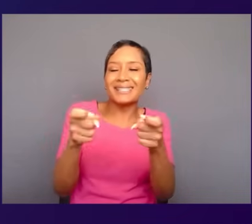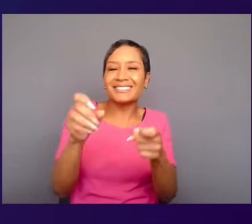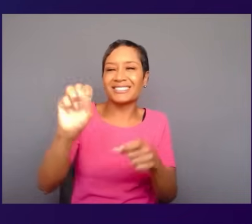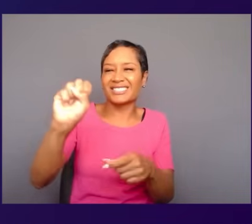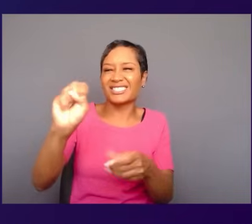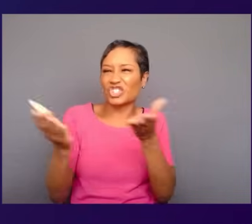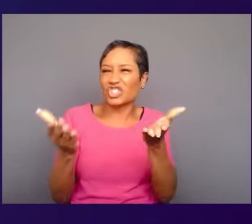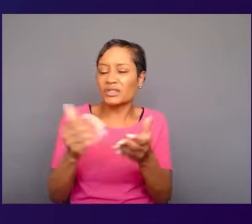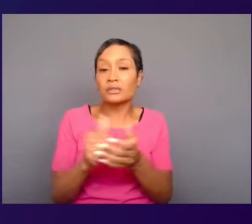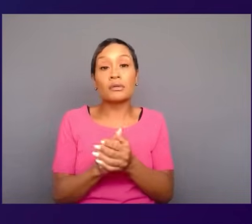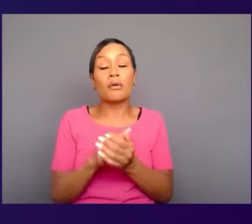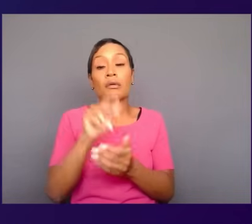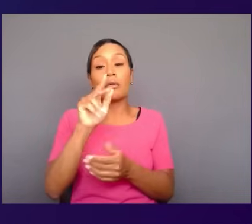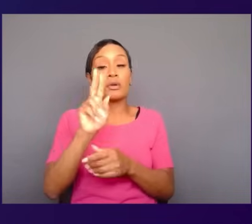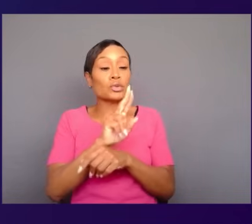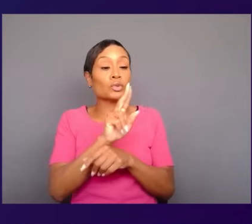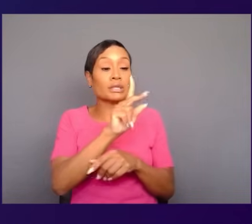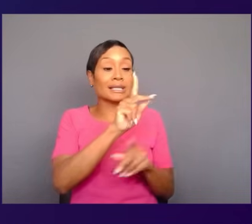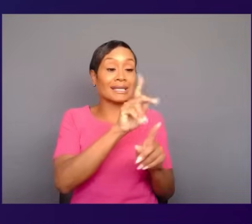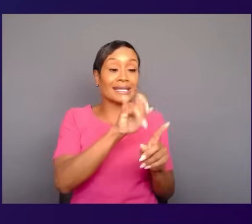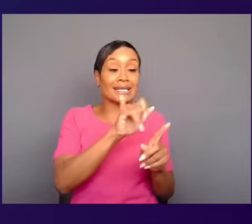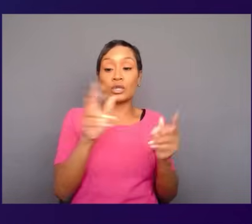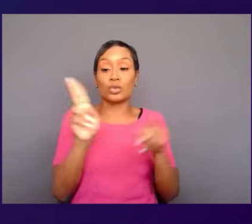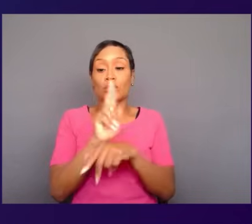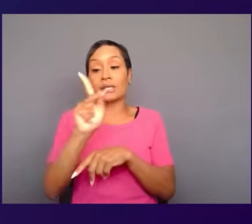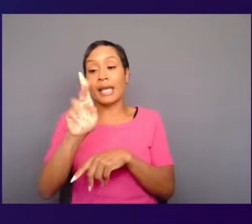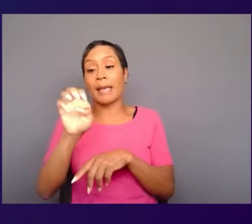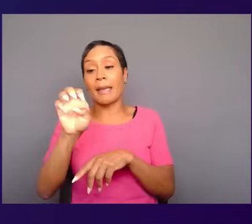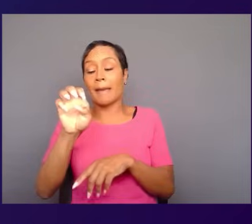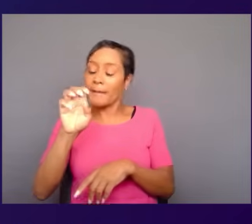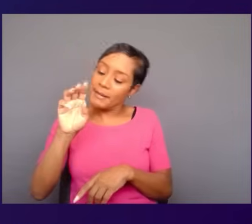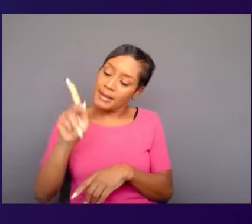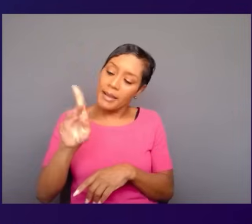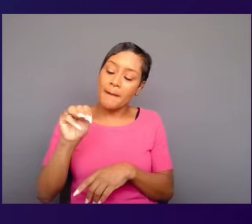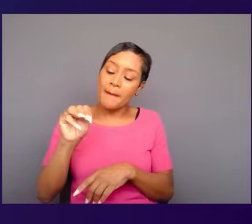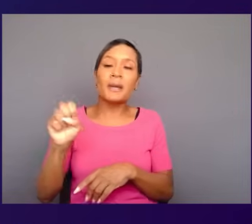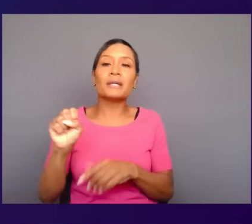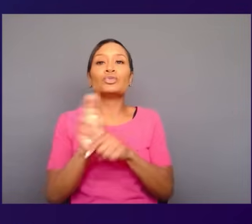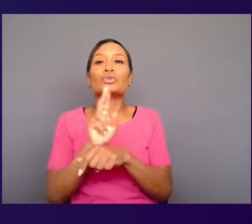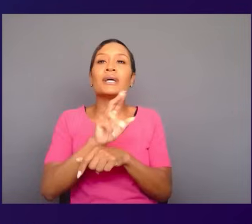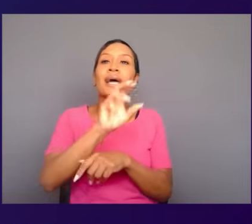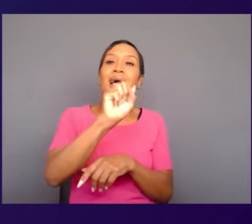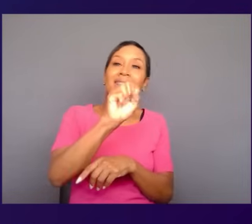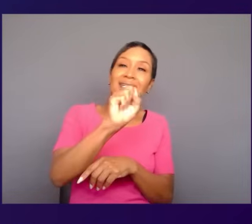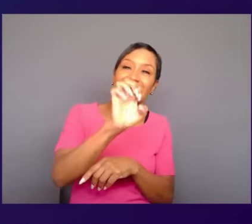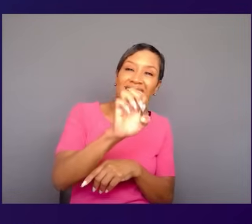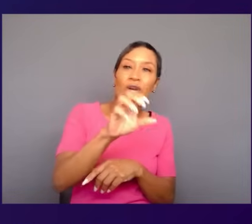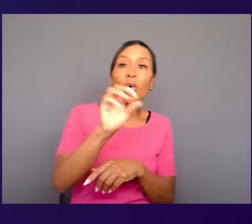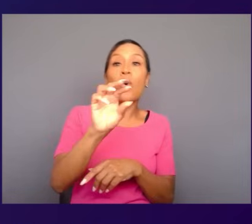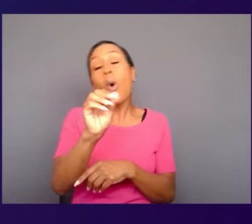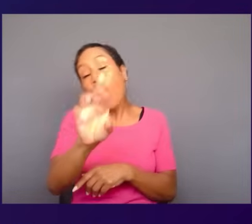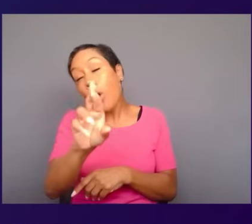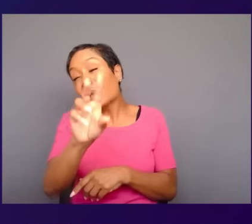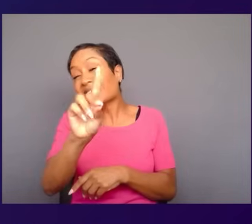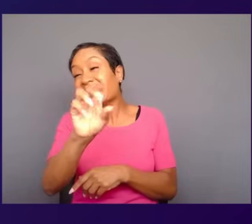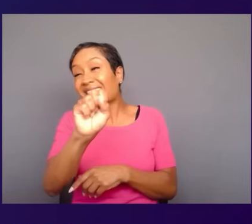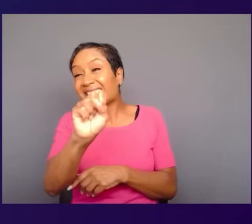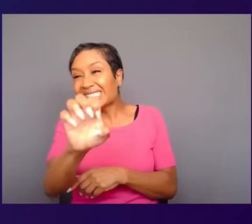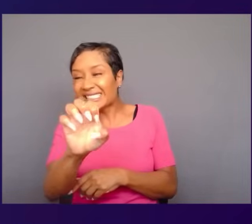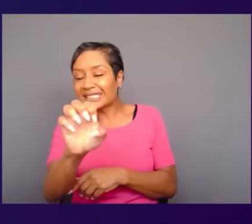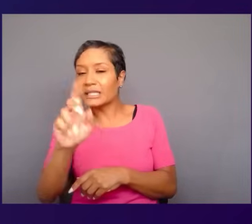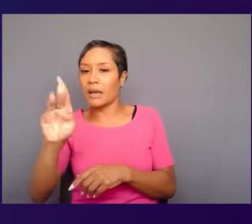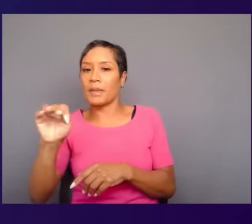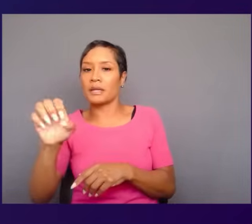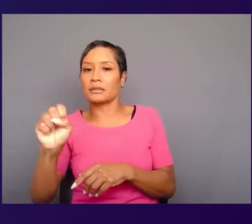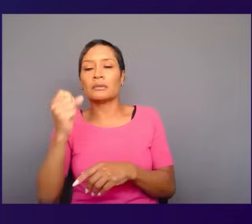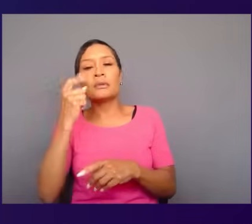use keys with KMS to do either SSE KMS or DSSE KMS. two options using the key managed